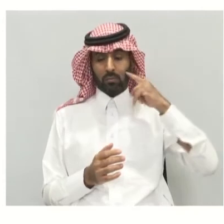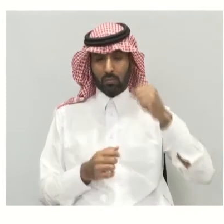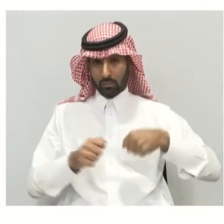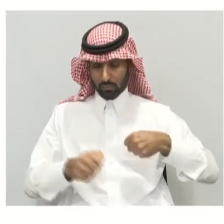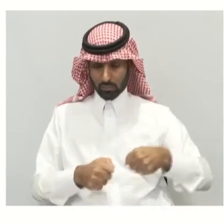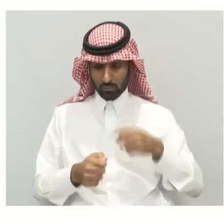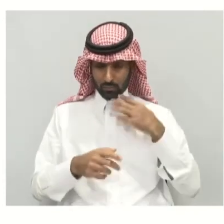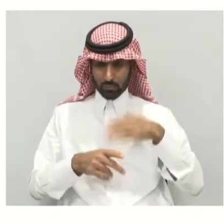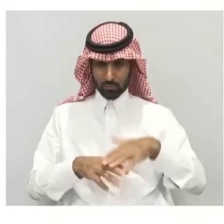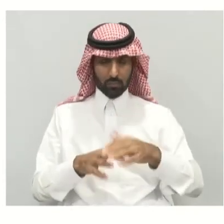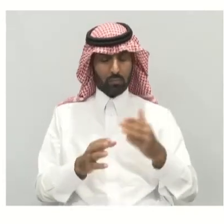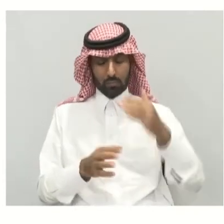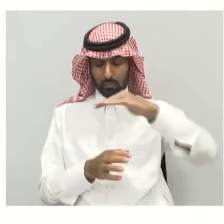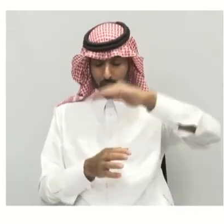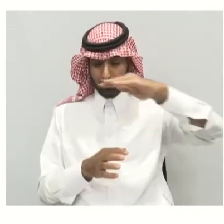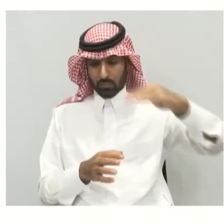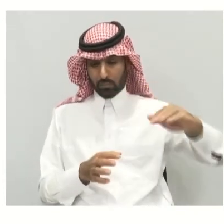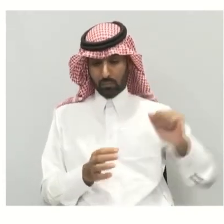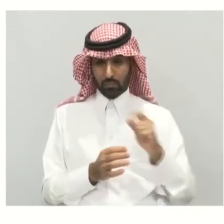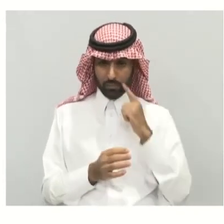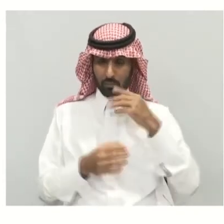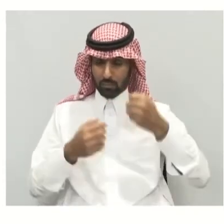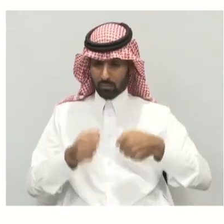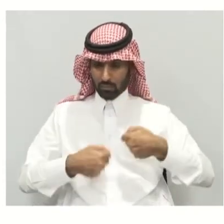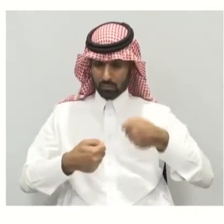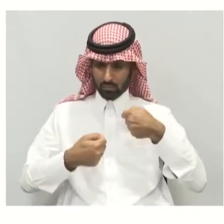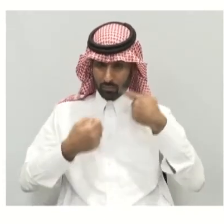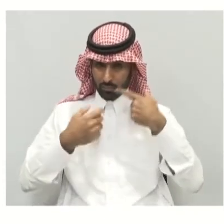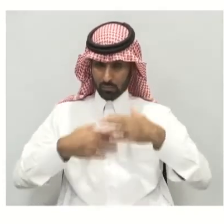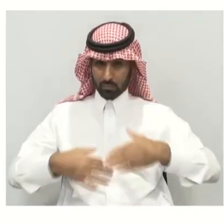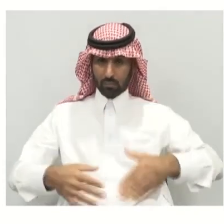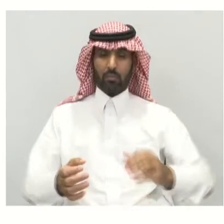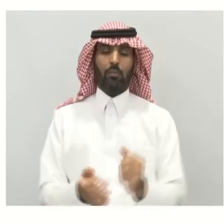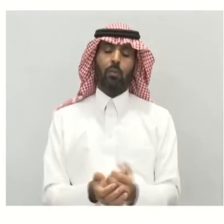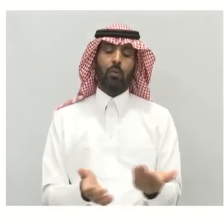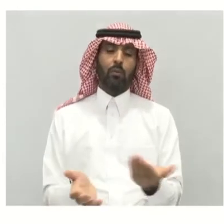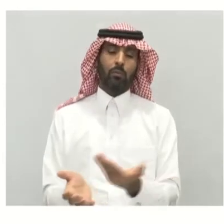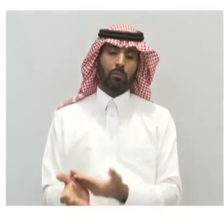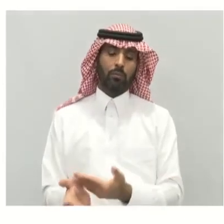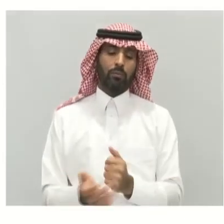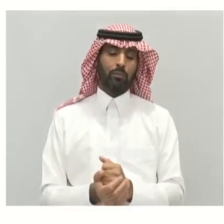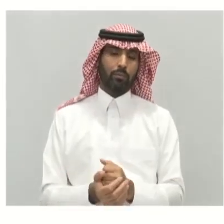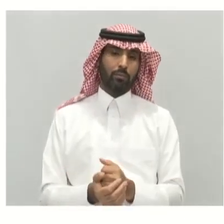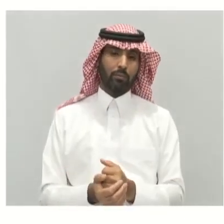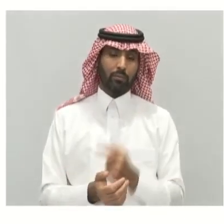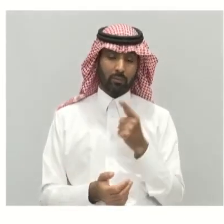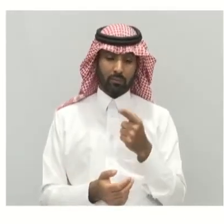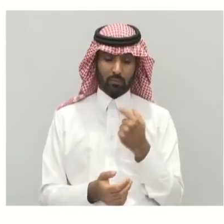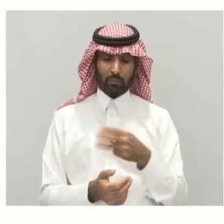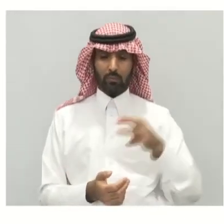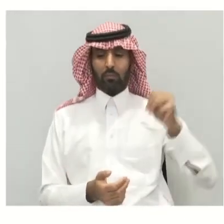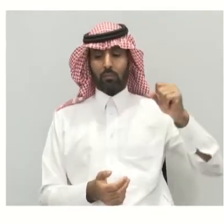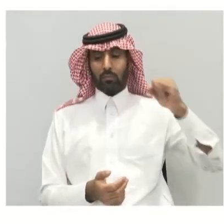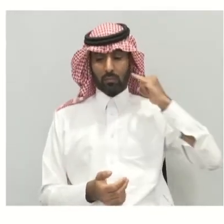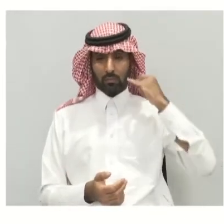Alps. Neil, whitewater rafting in Chile. This is the kind of adventure they did. What did Mitch feel? He